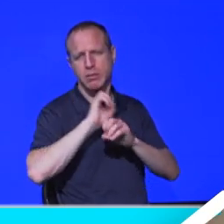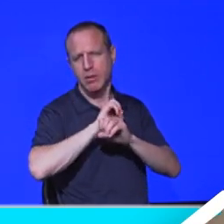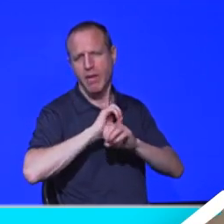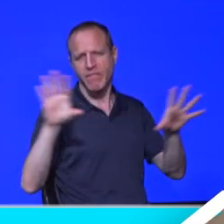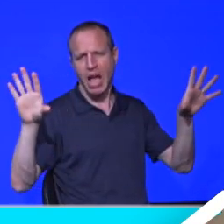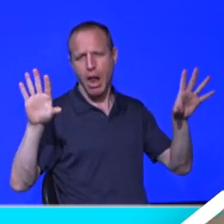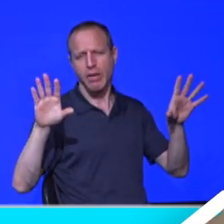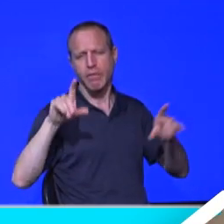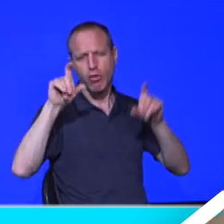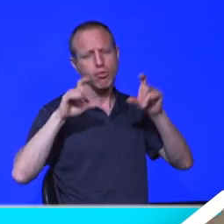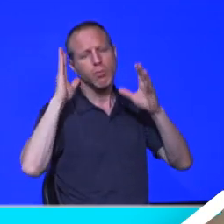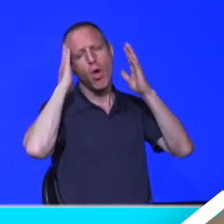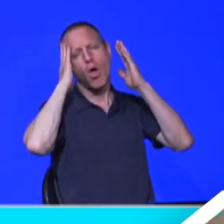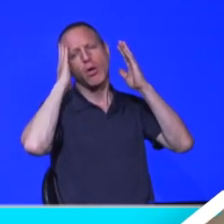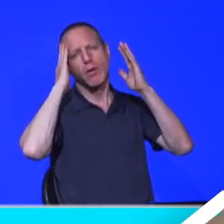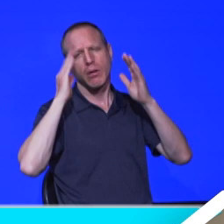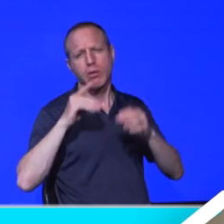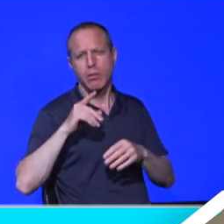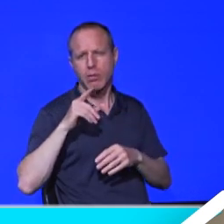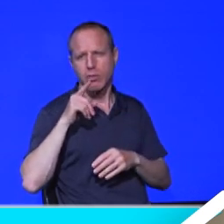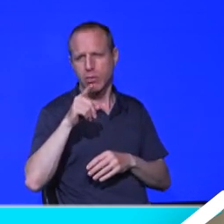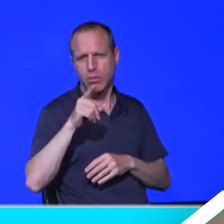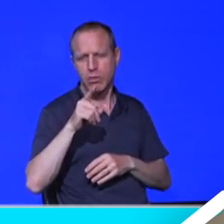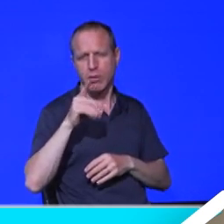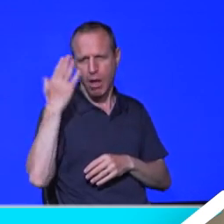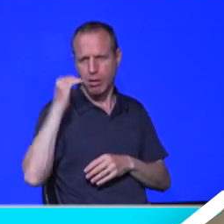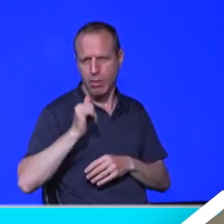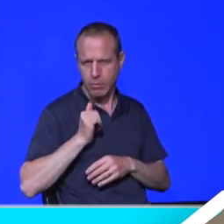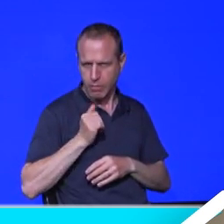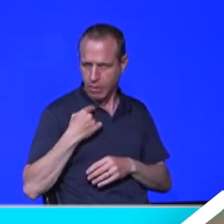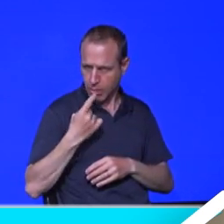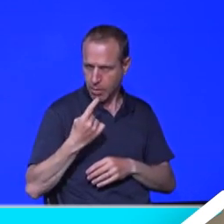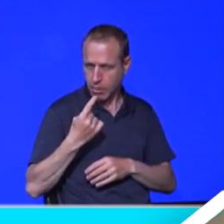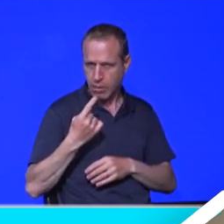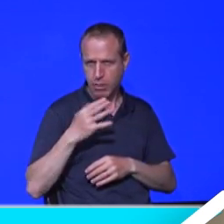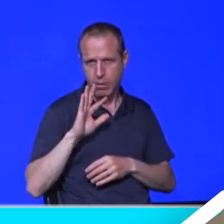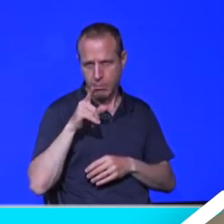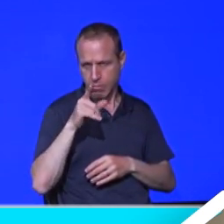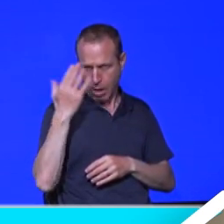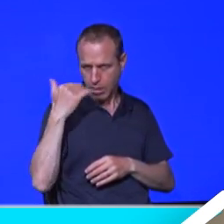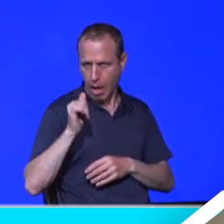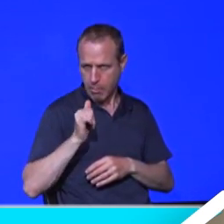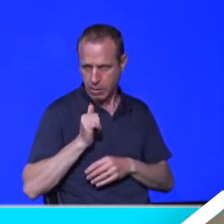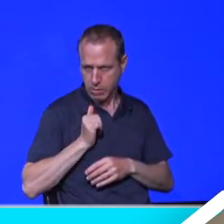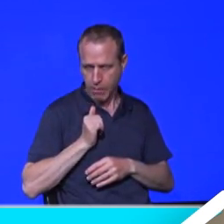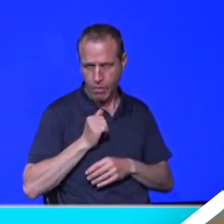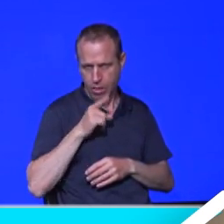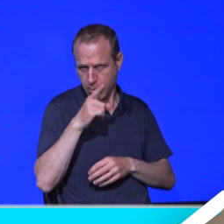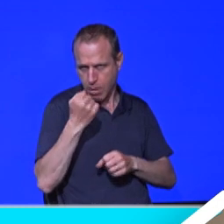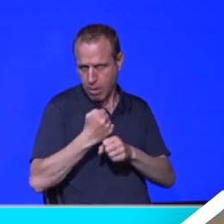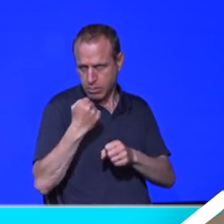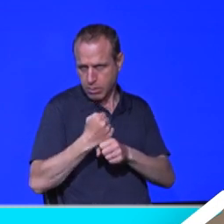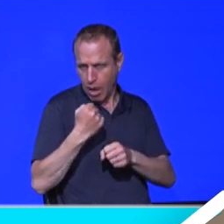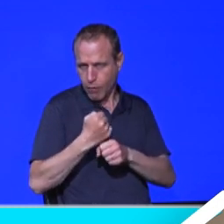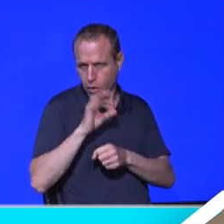people were like, oh my God, she was at the army. And I was like, guys, if she was in the army, Israeli army, she was doing her job like